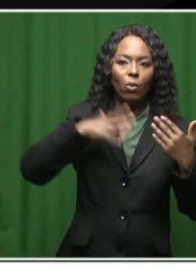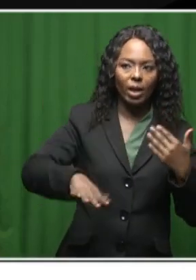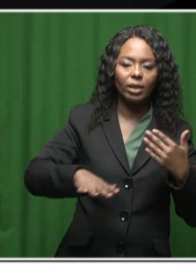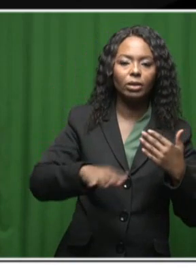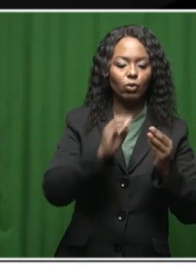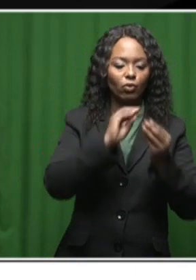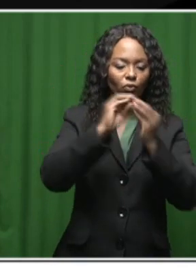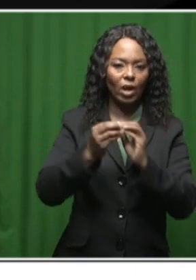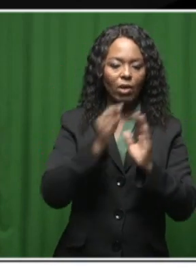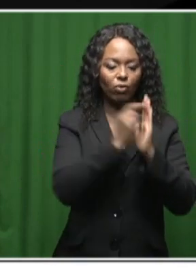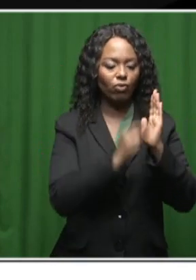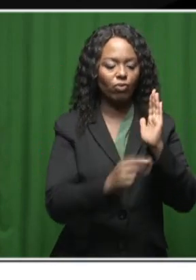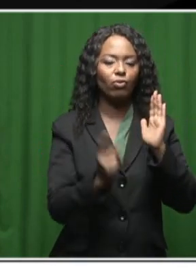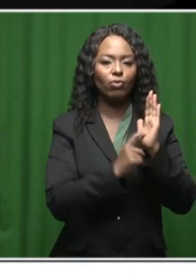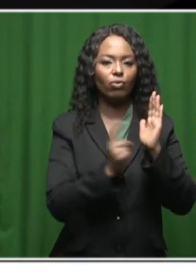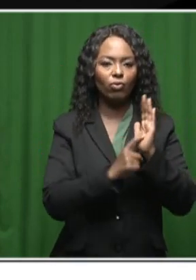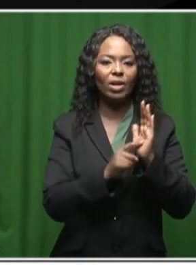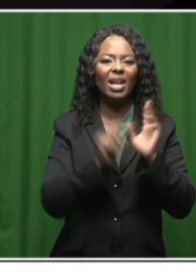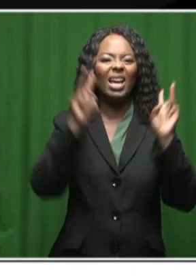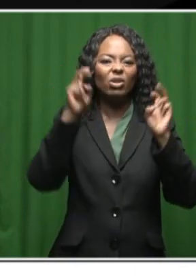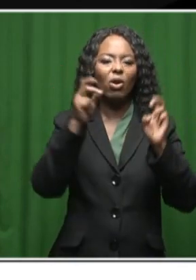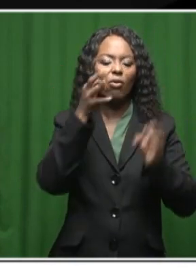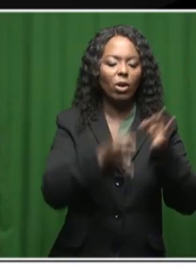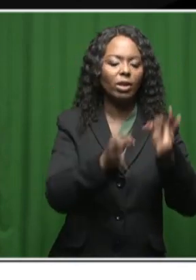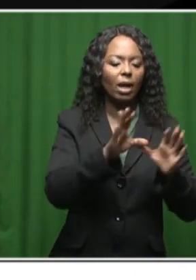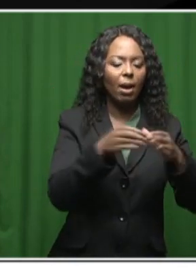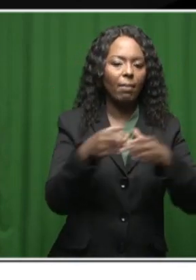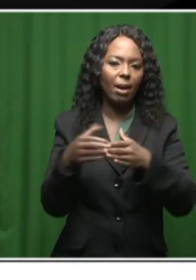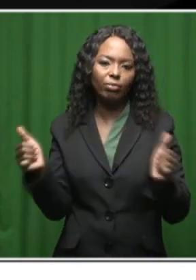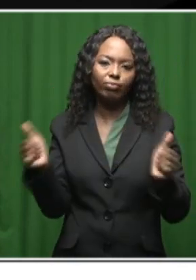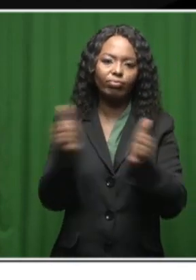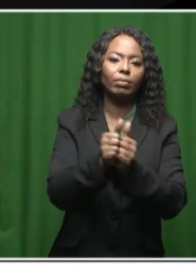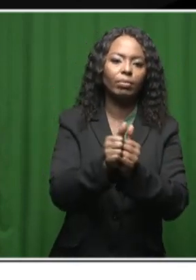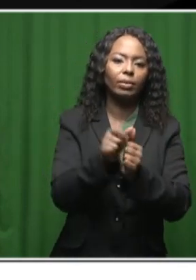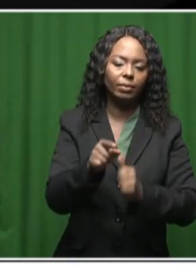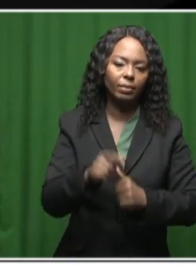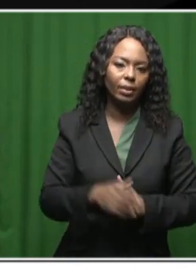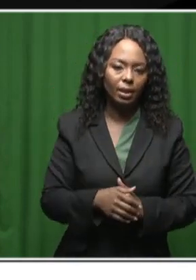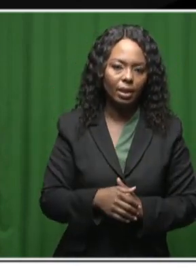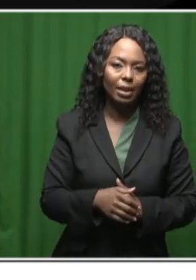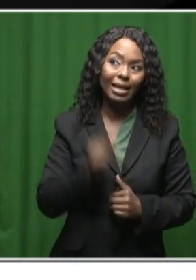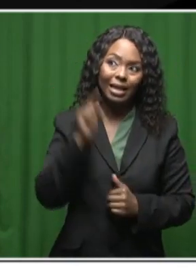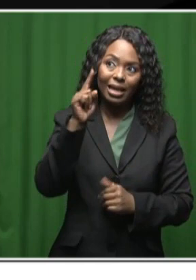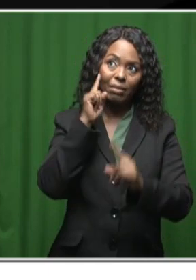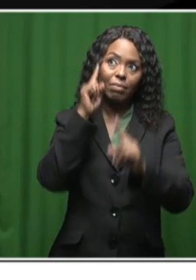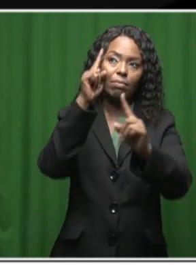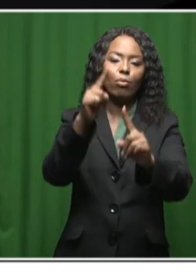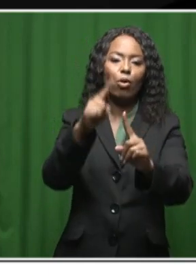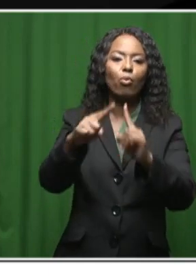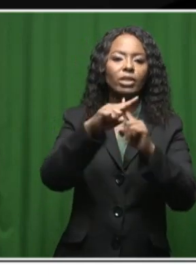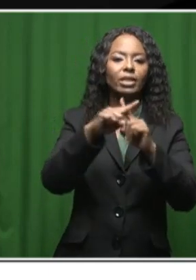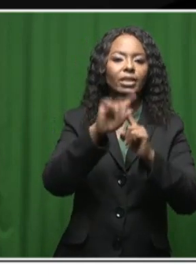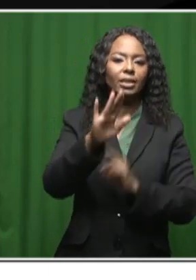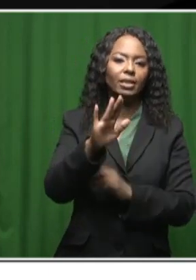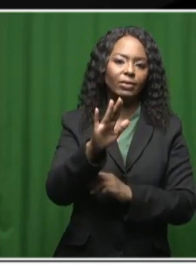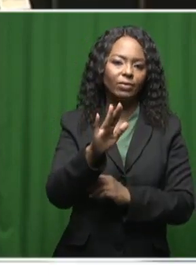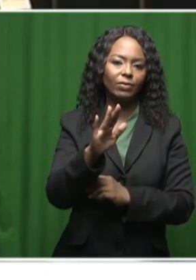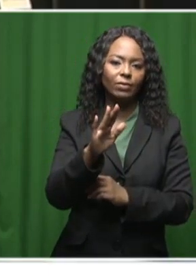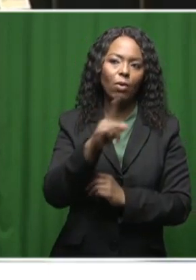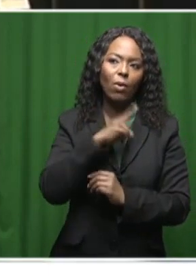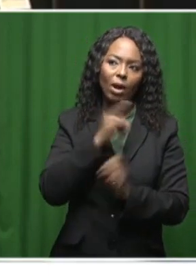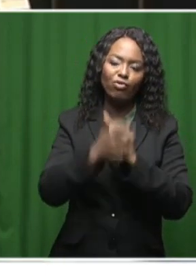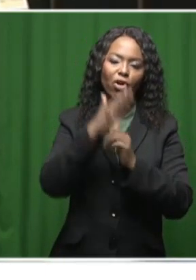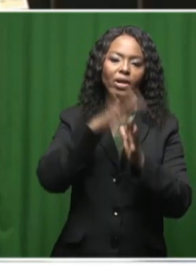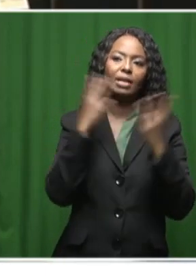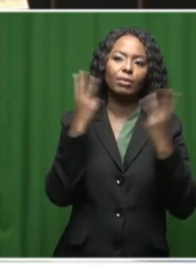regulate coalition such that they impact positively on the needs of the people.